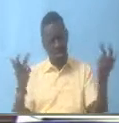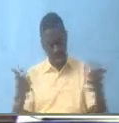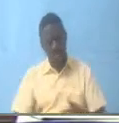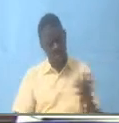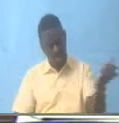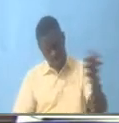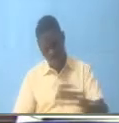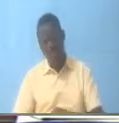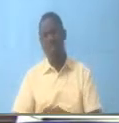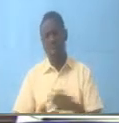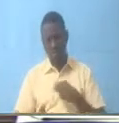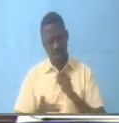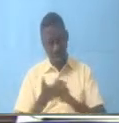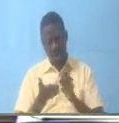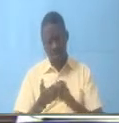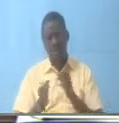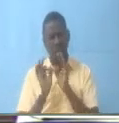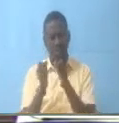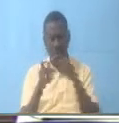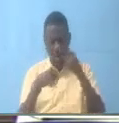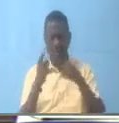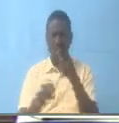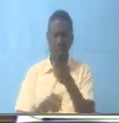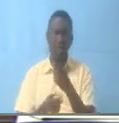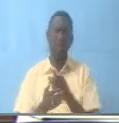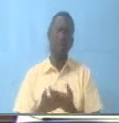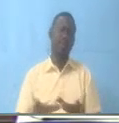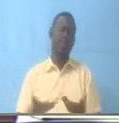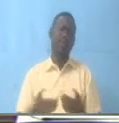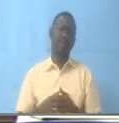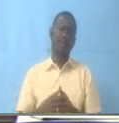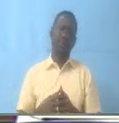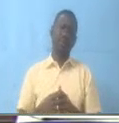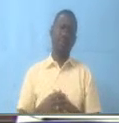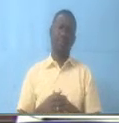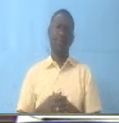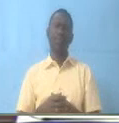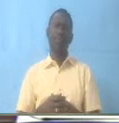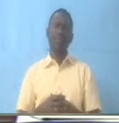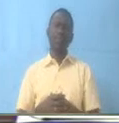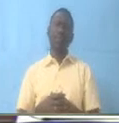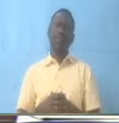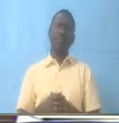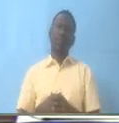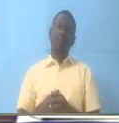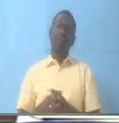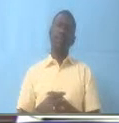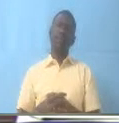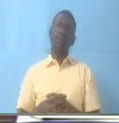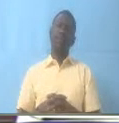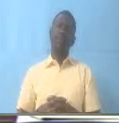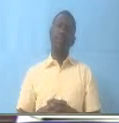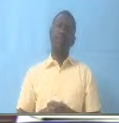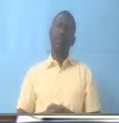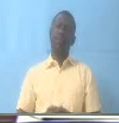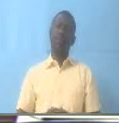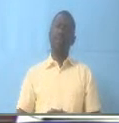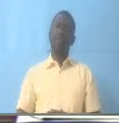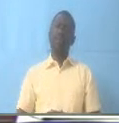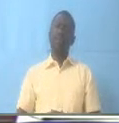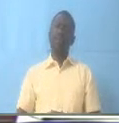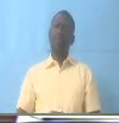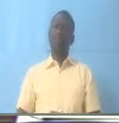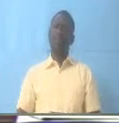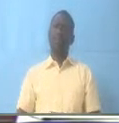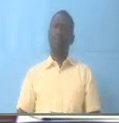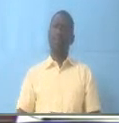ñëw teewal ci ñëpp mboolem koo xam ne ni njort nañ ne am na solo ci kàddoom ci mbiri seede boobu noonu waaye nag mbir mi li nga xam ne